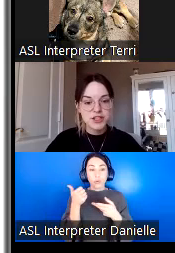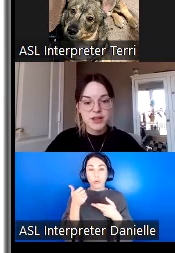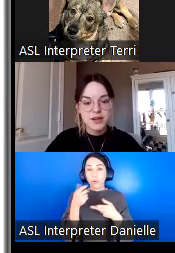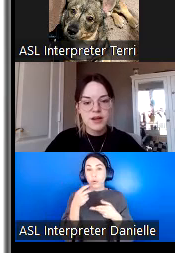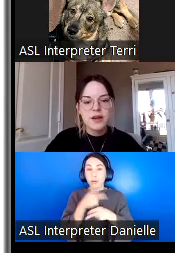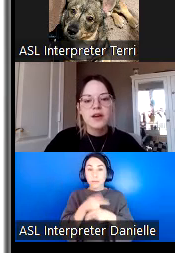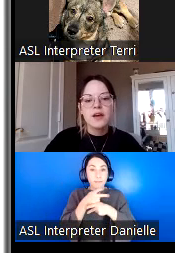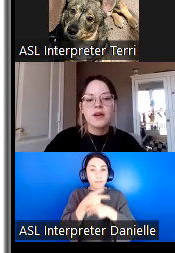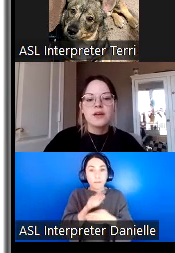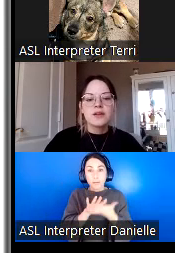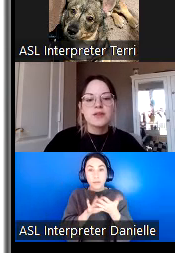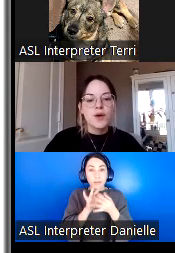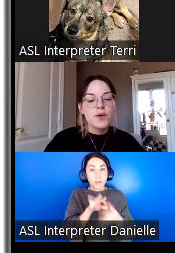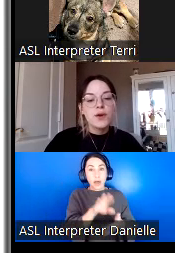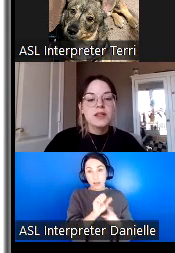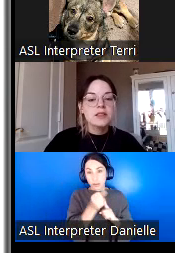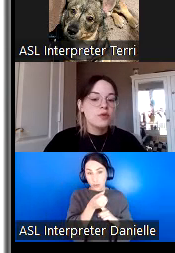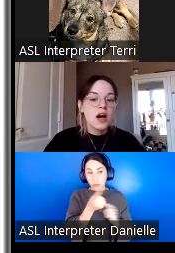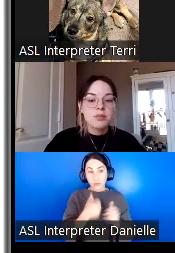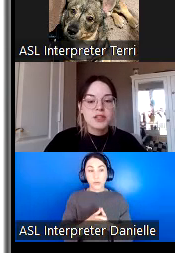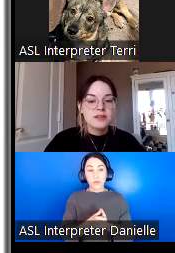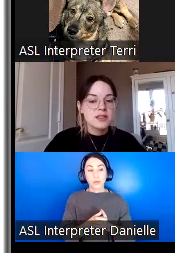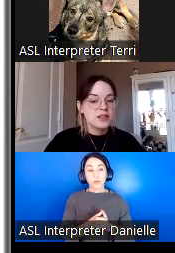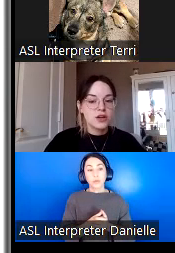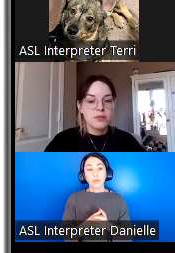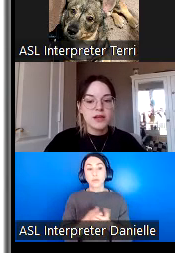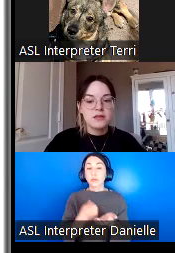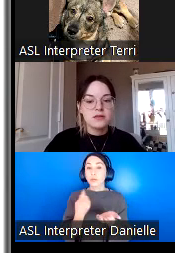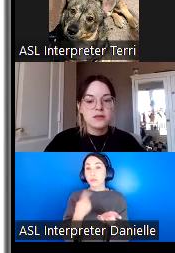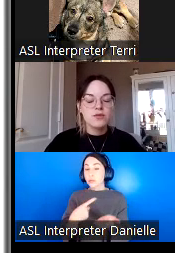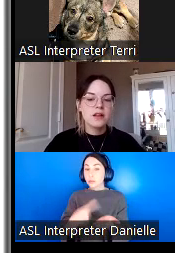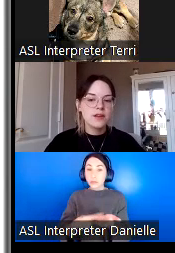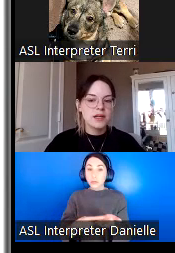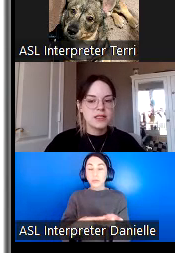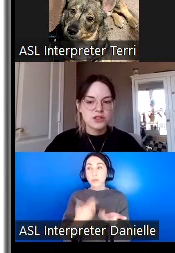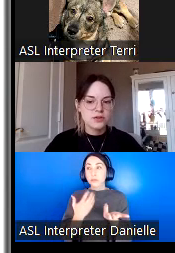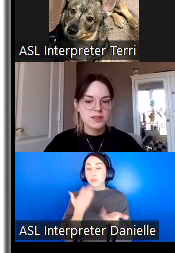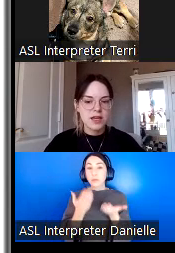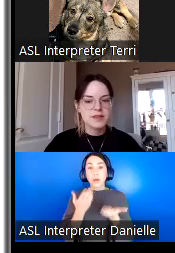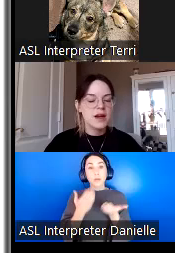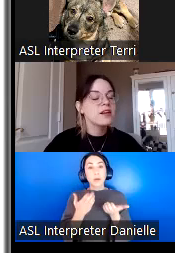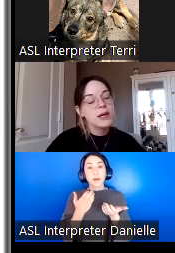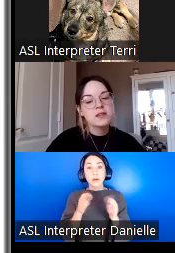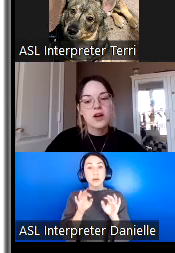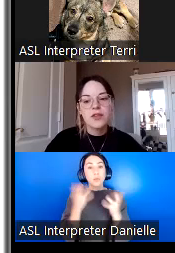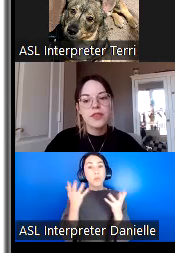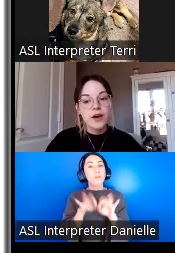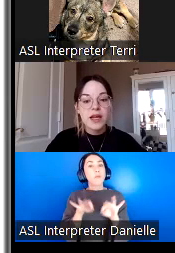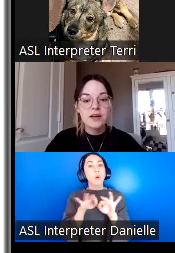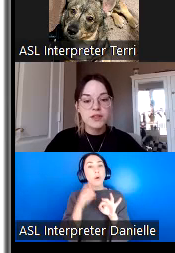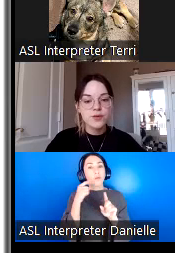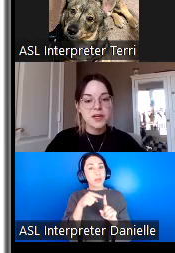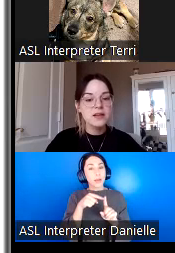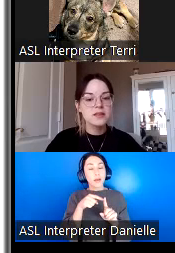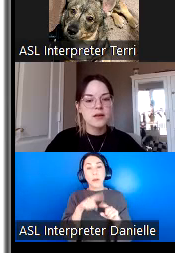client's situation. So you can explore options and determine the relevant additional steps kind of based on